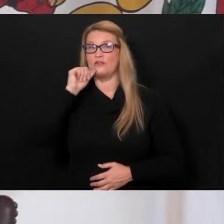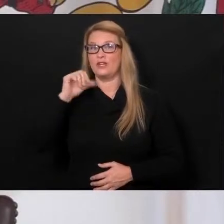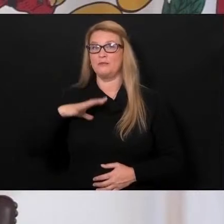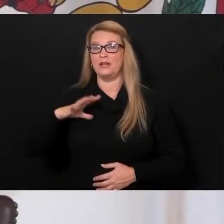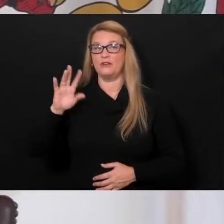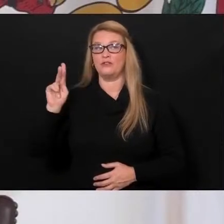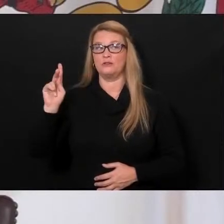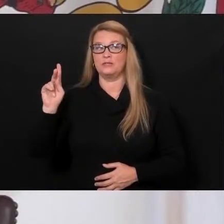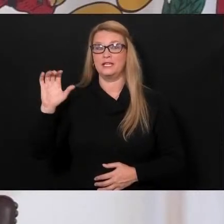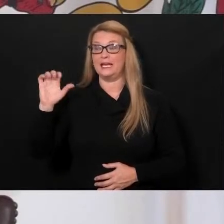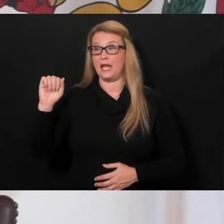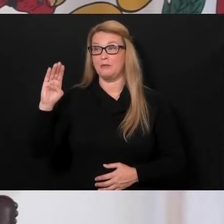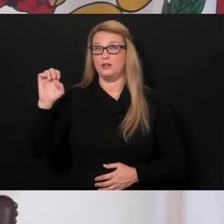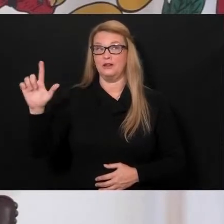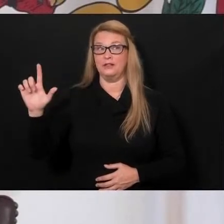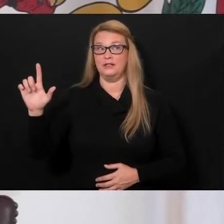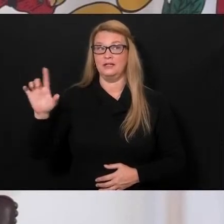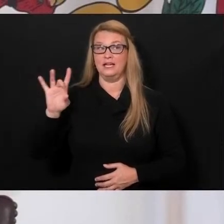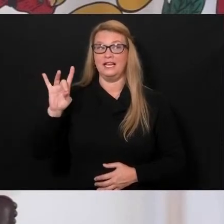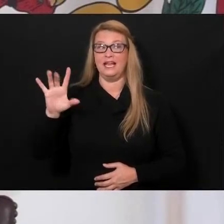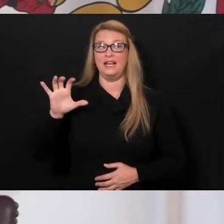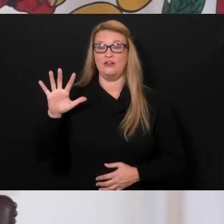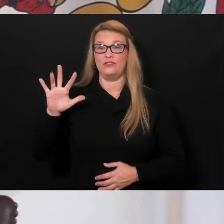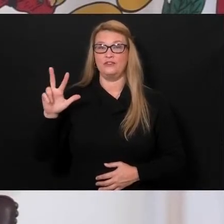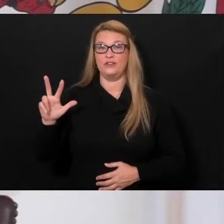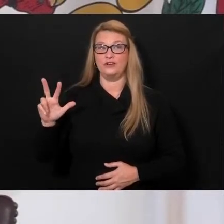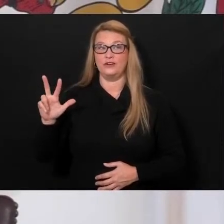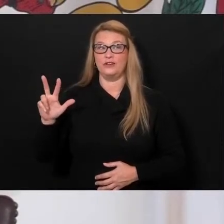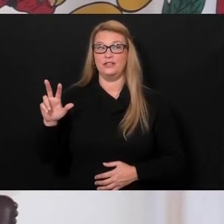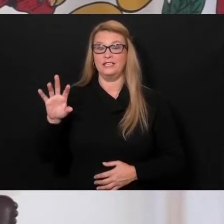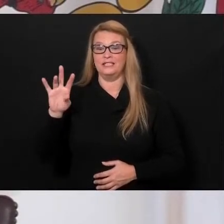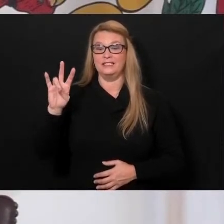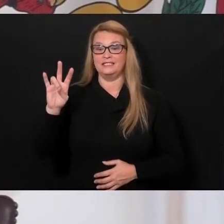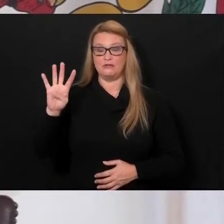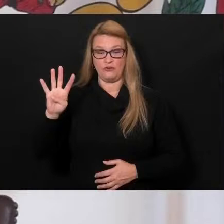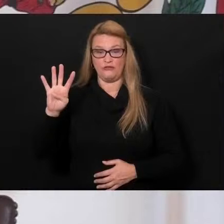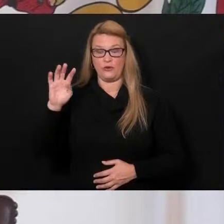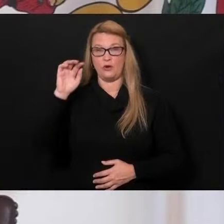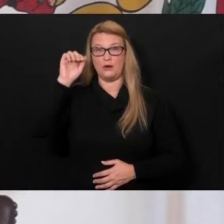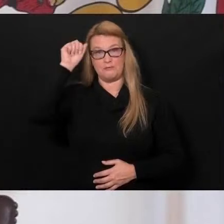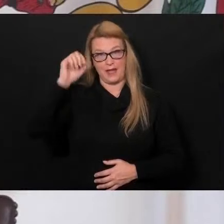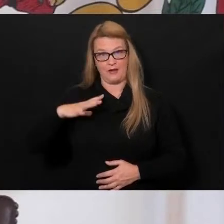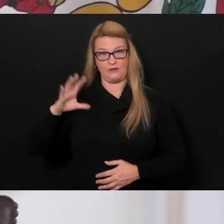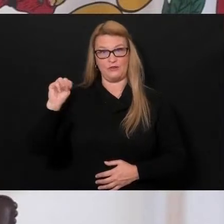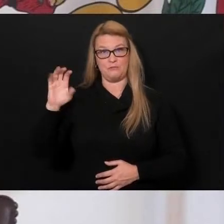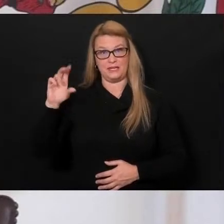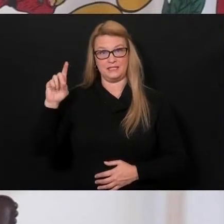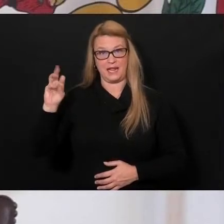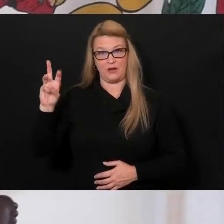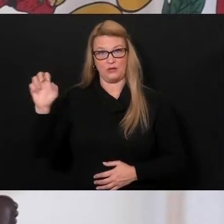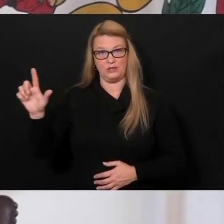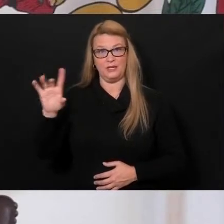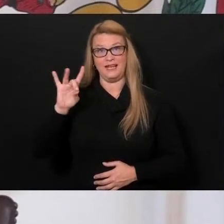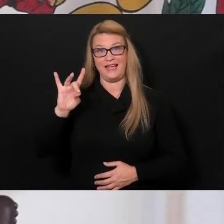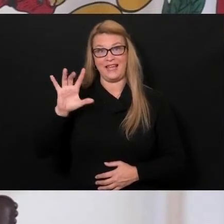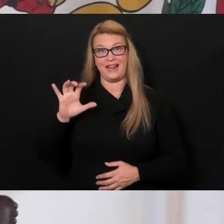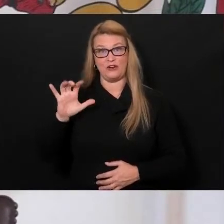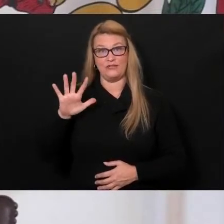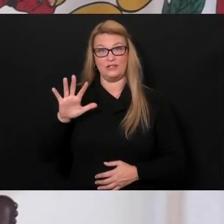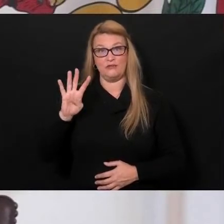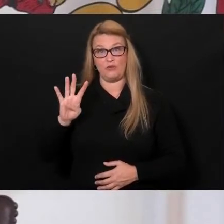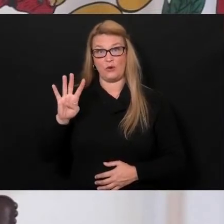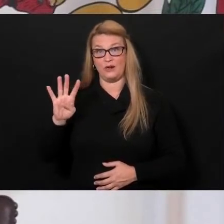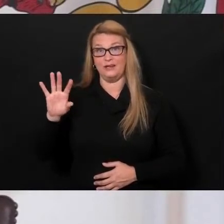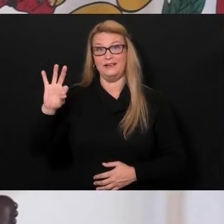Cabell County. Our 853rd death is a 74-year-old male from McDowell County. Our 854th death